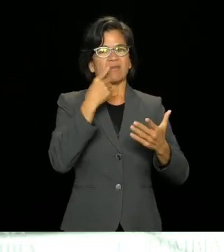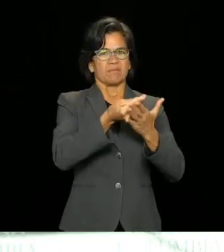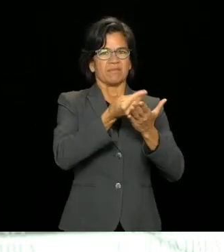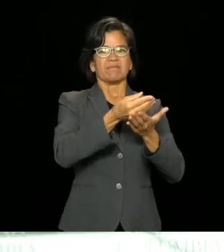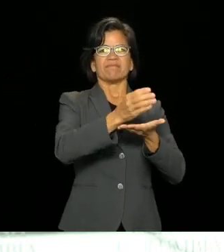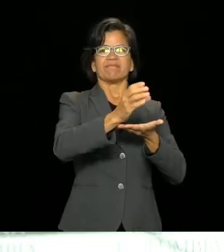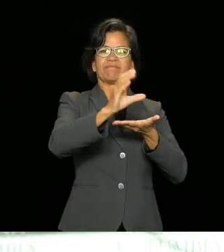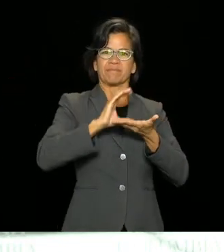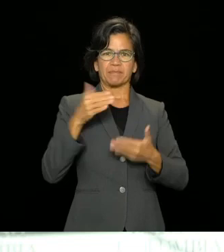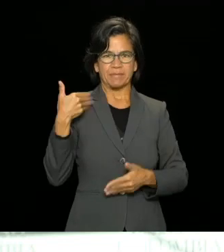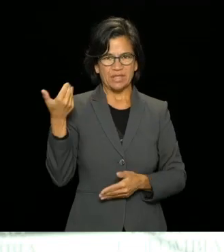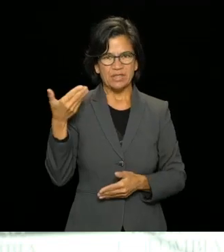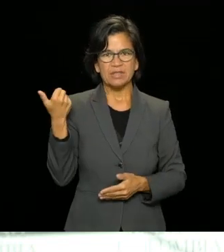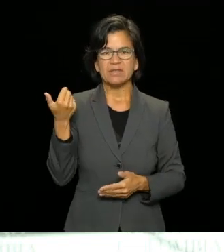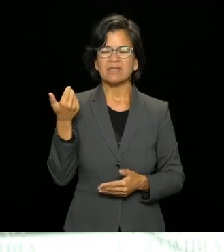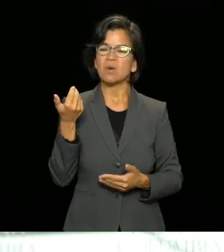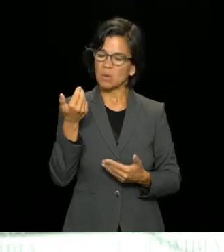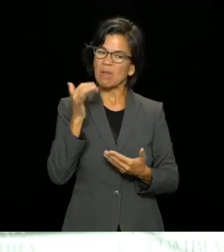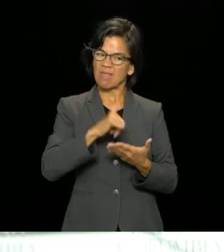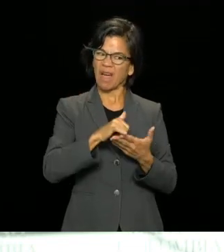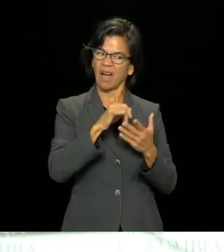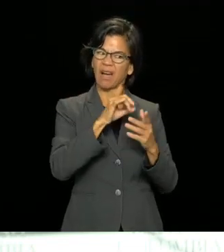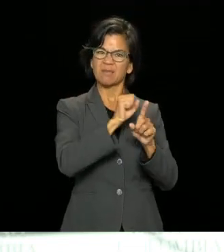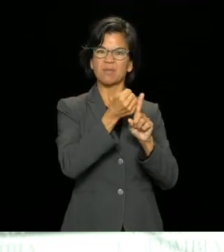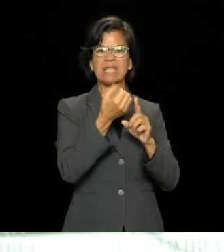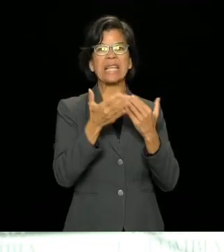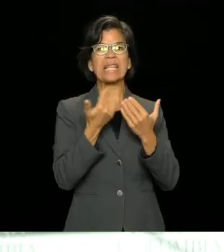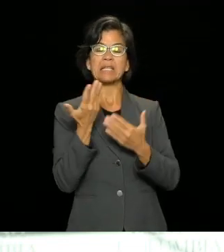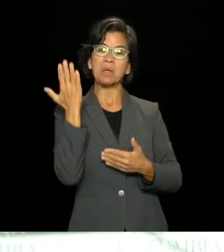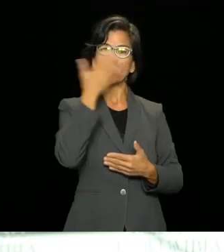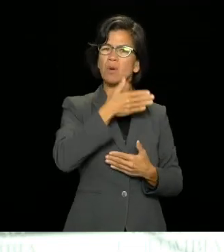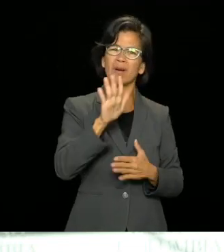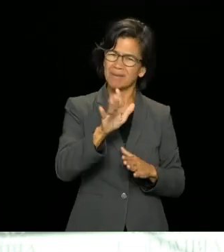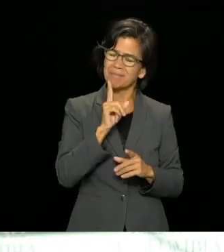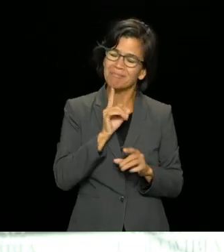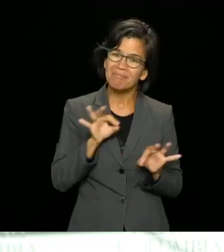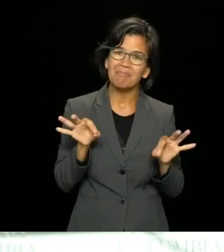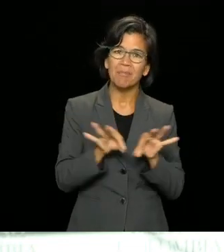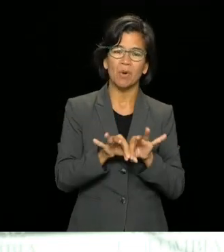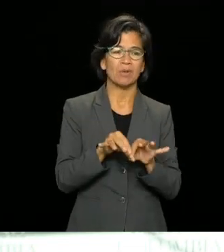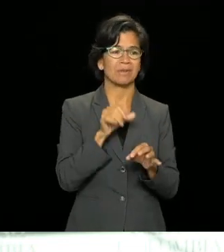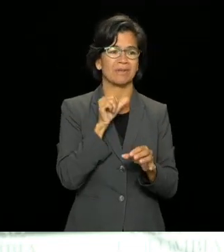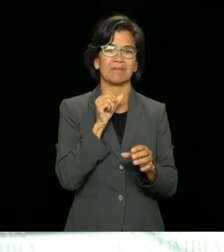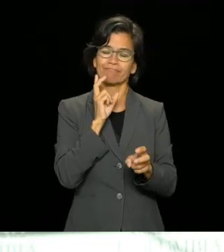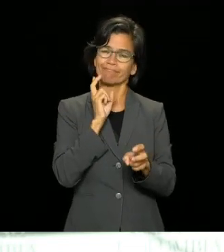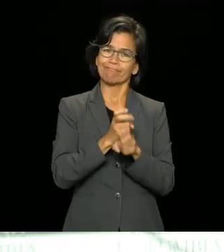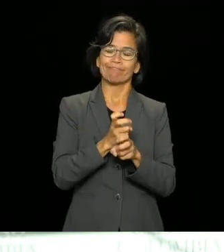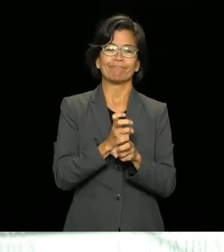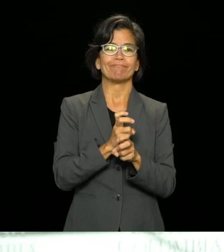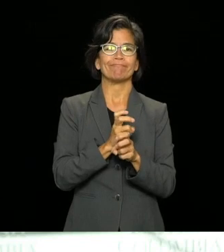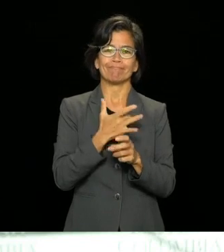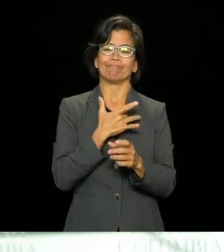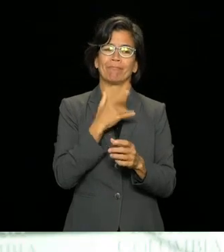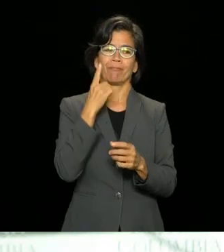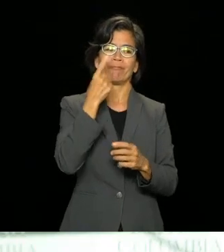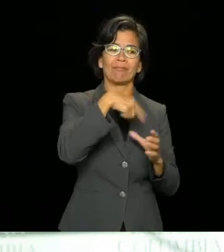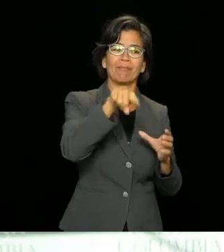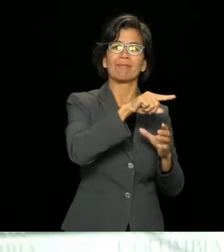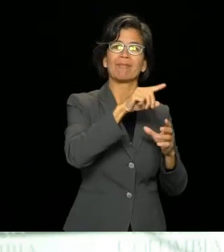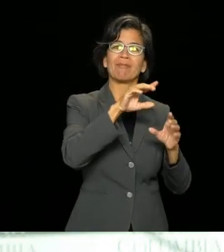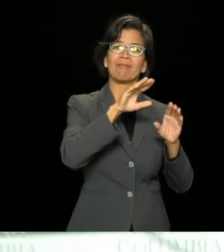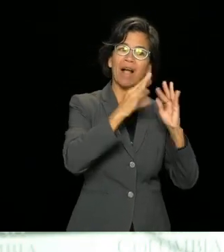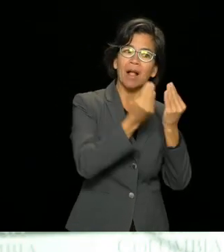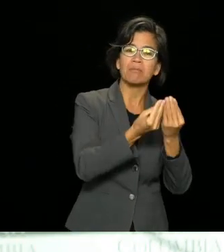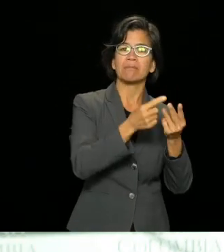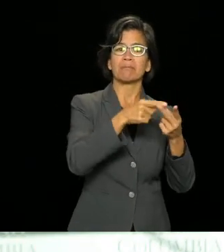survivors. It's not easy for their loved ones. It's not easy for responders or policymakers or politicians. And I think it's only